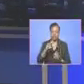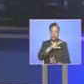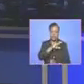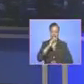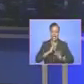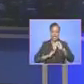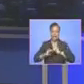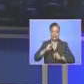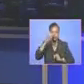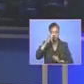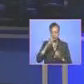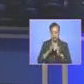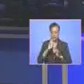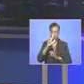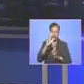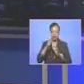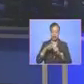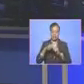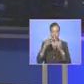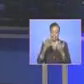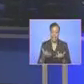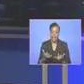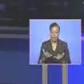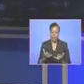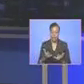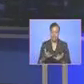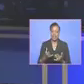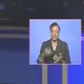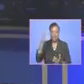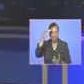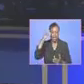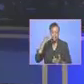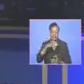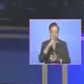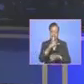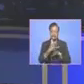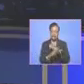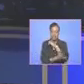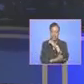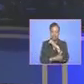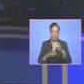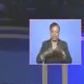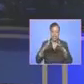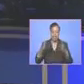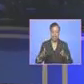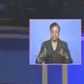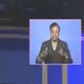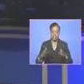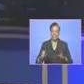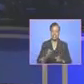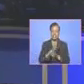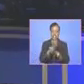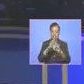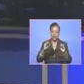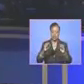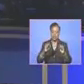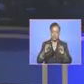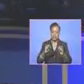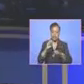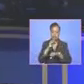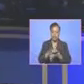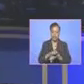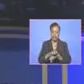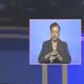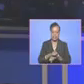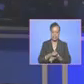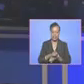more than 3 months, and now he officially heads the country's largest security force. This after a time-honored tradition of a handover